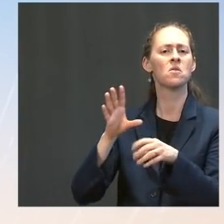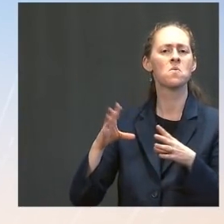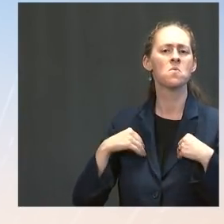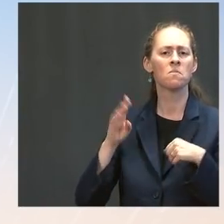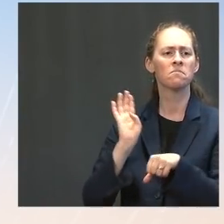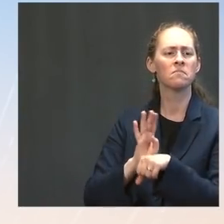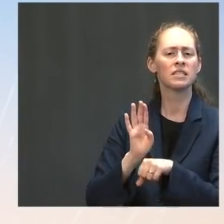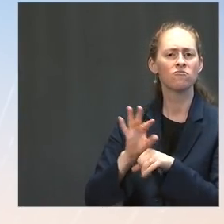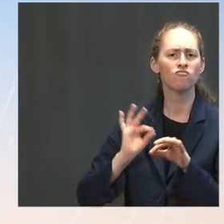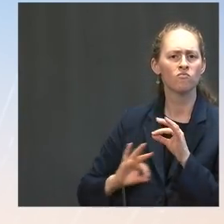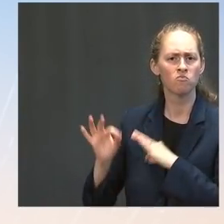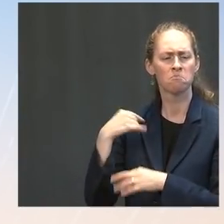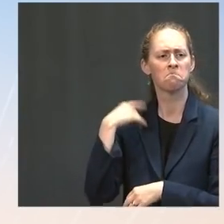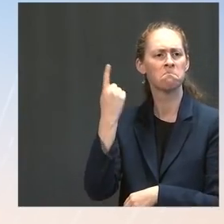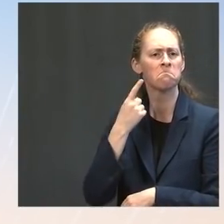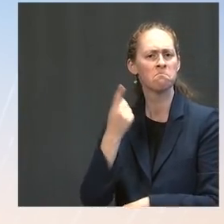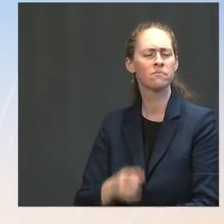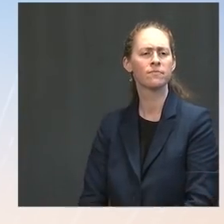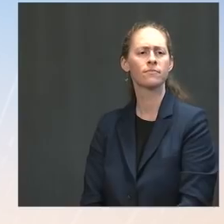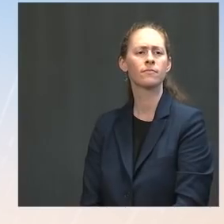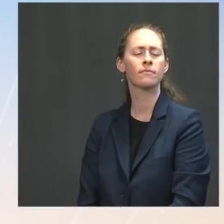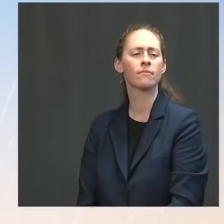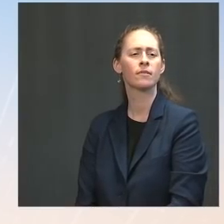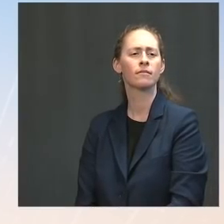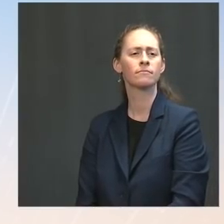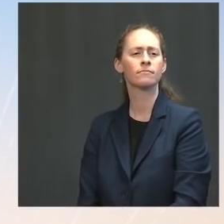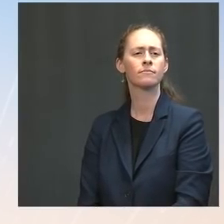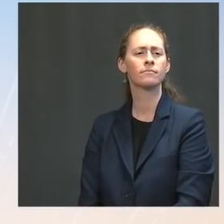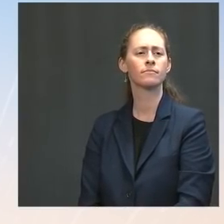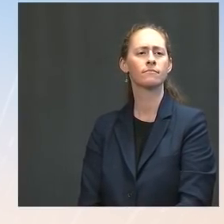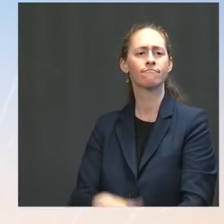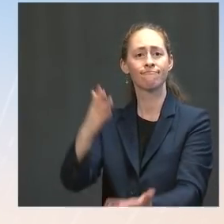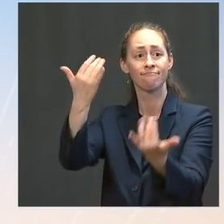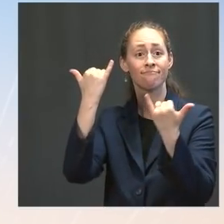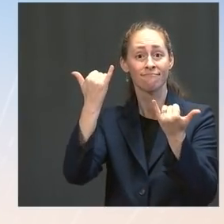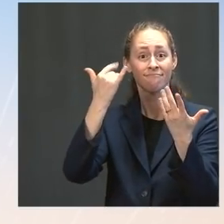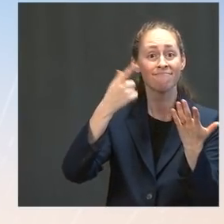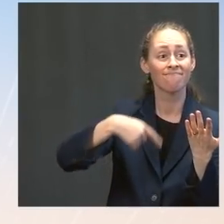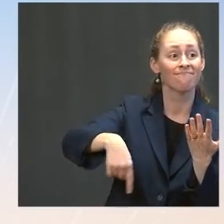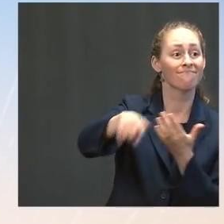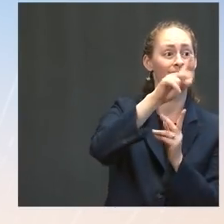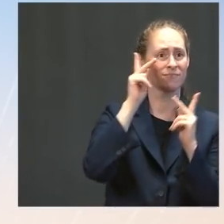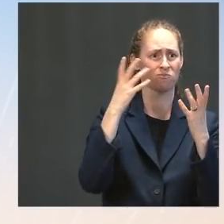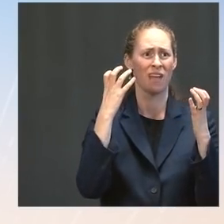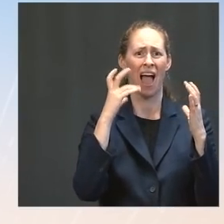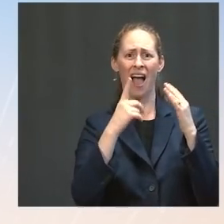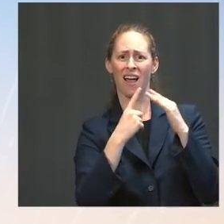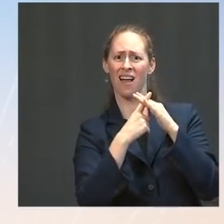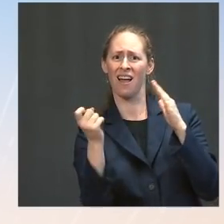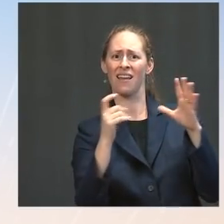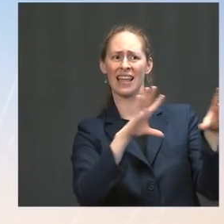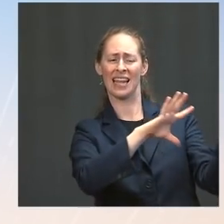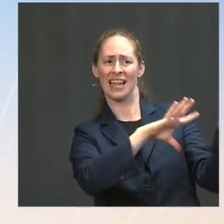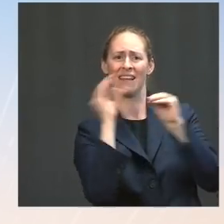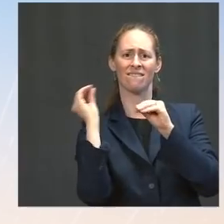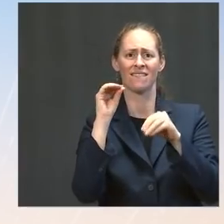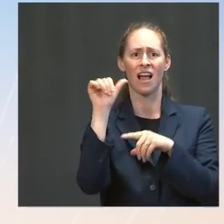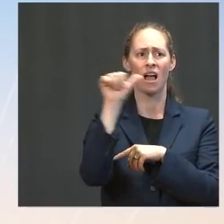moving military out, moving equipment out, et cetera. And as we've noted, that would be in advance of the 31st in terms